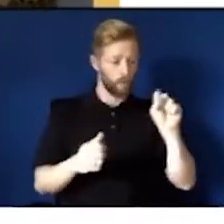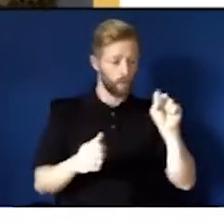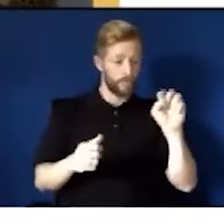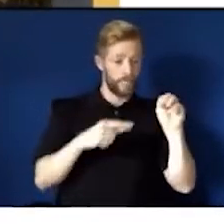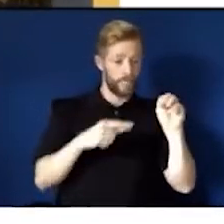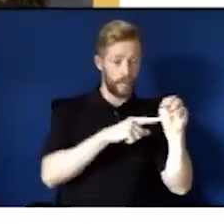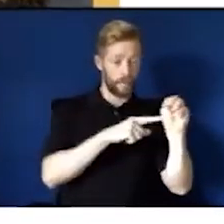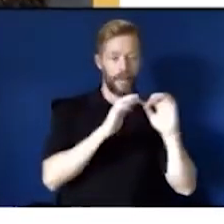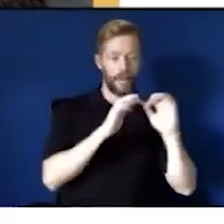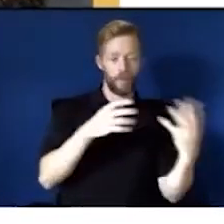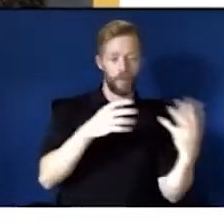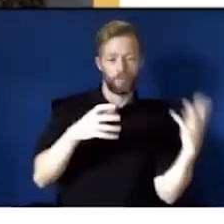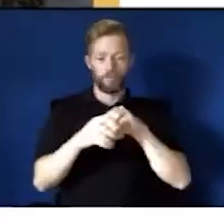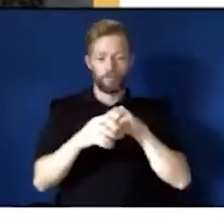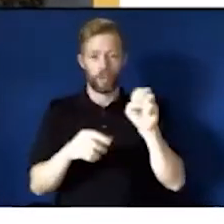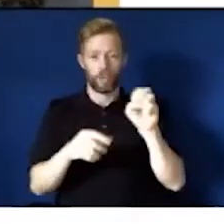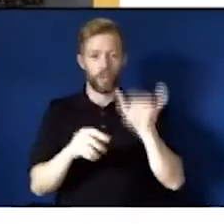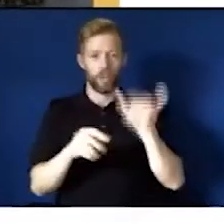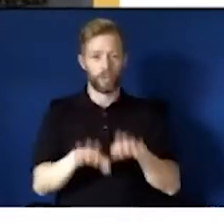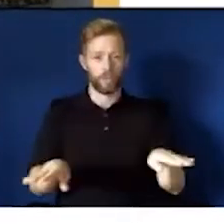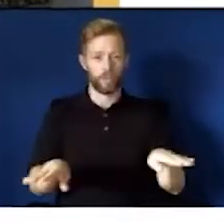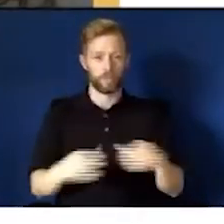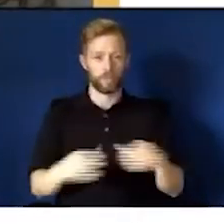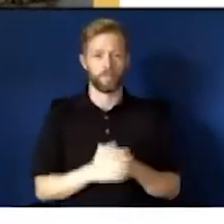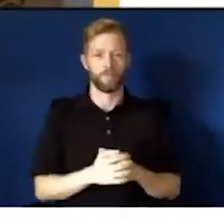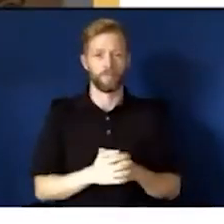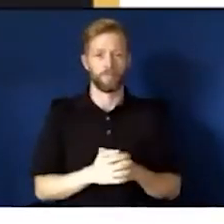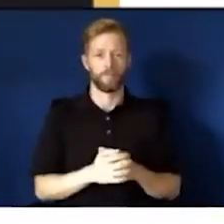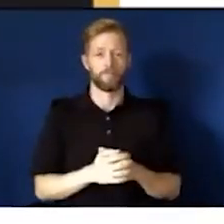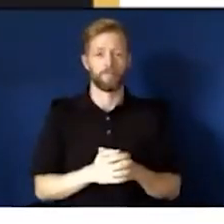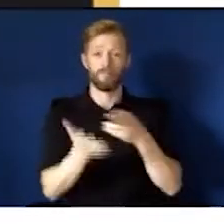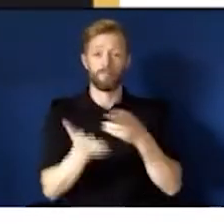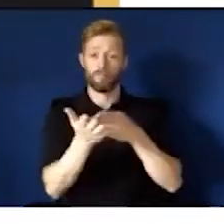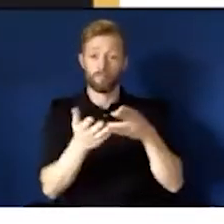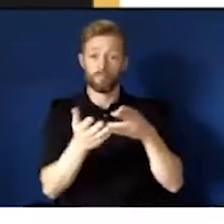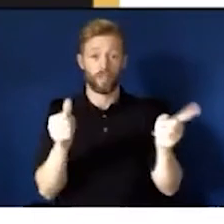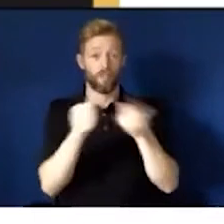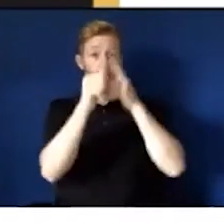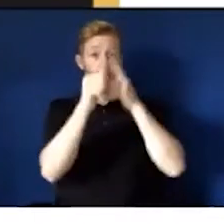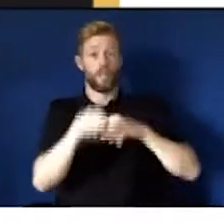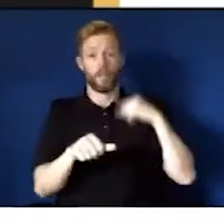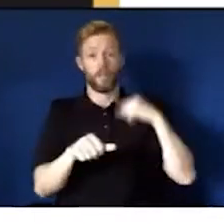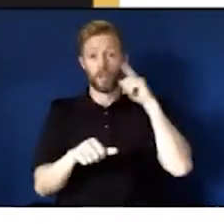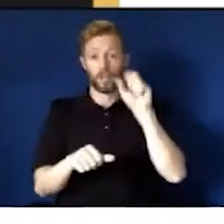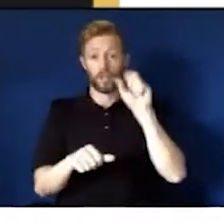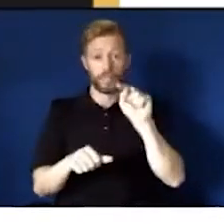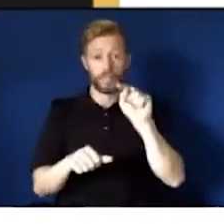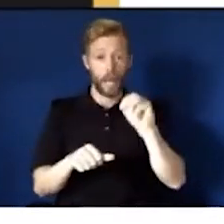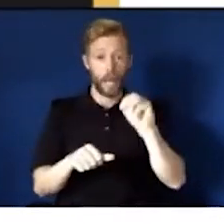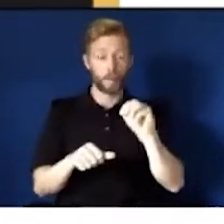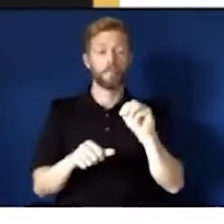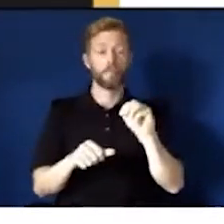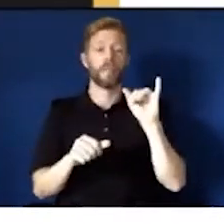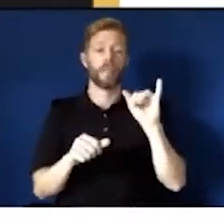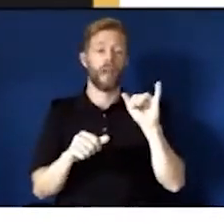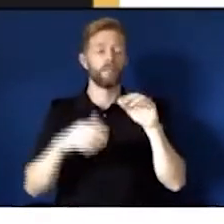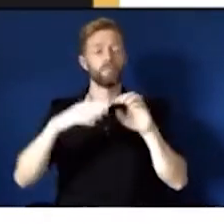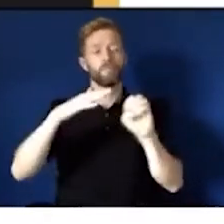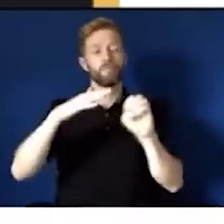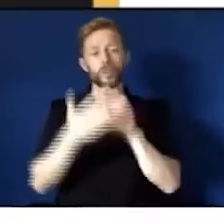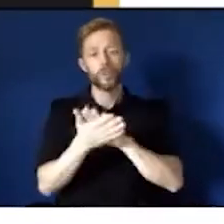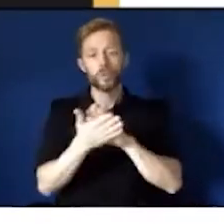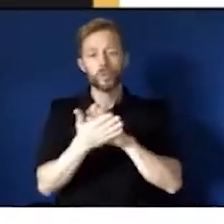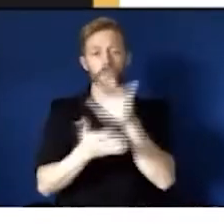can integrate STEM into early childhood. To be honest, first time I hear STEM